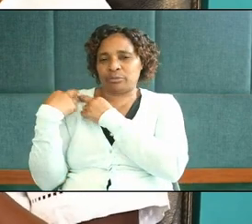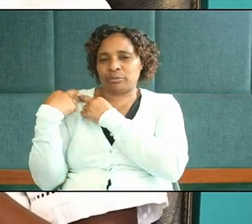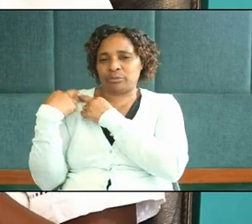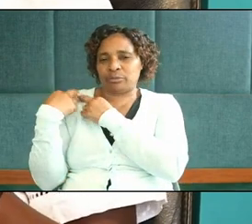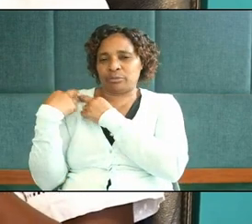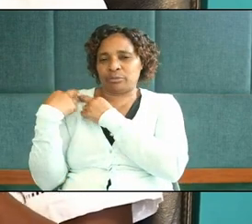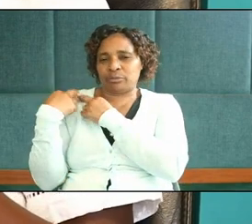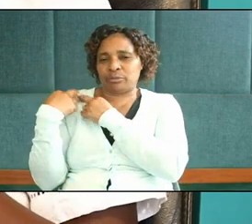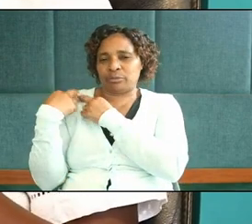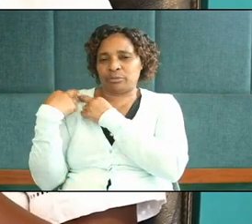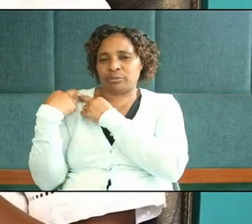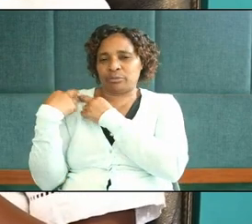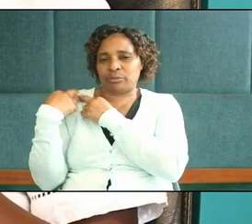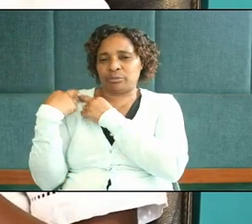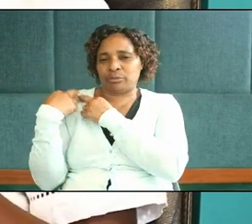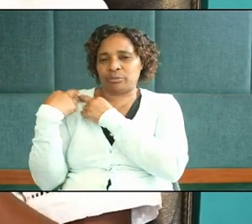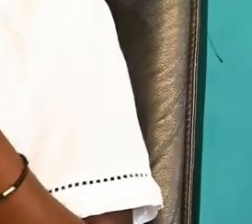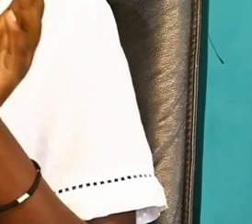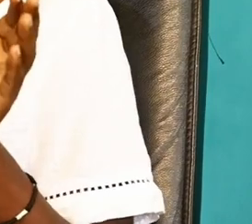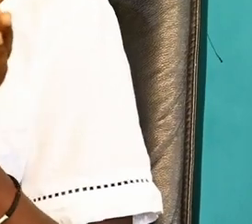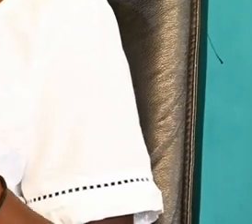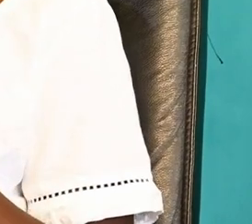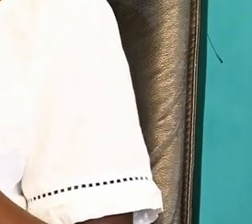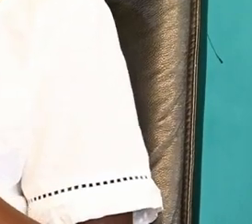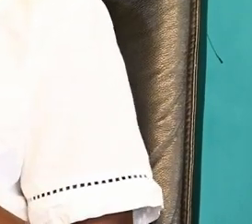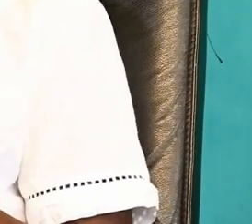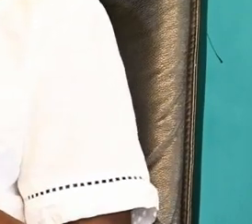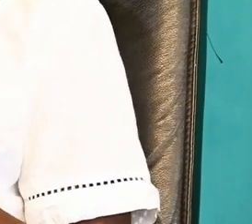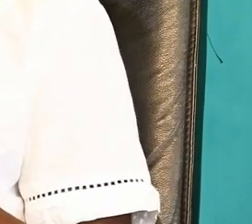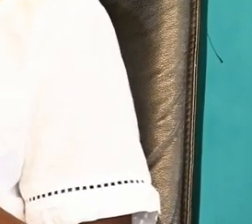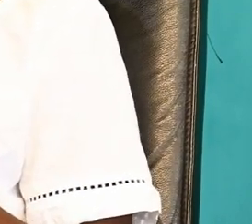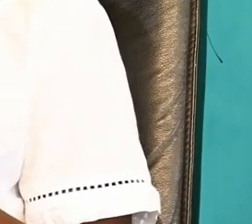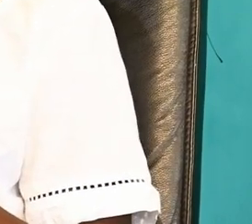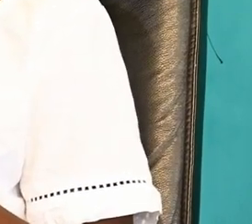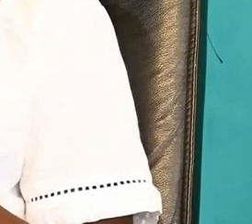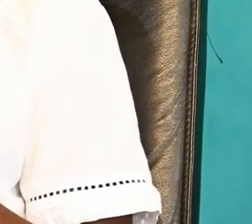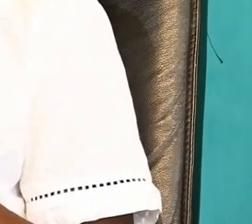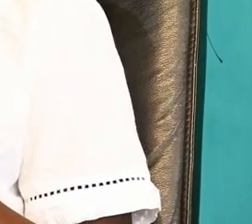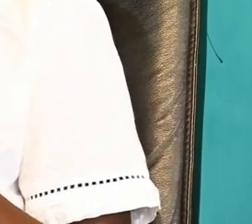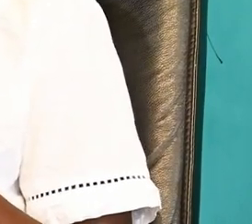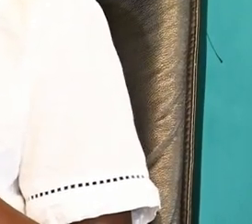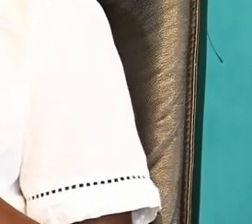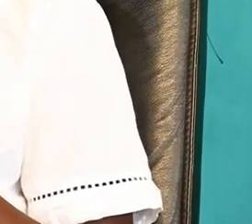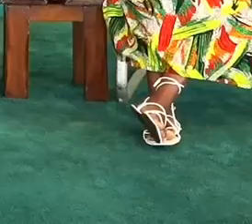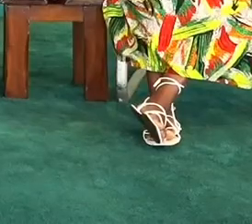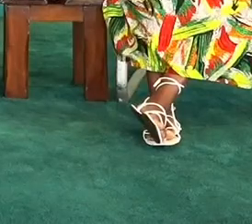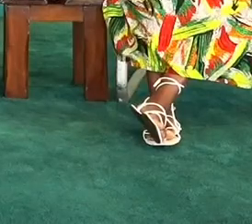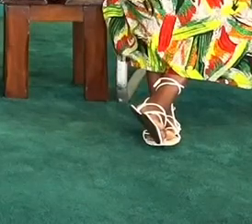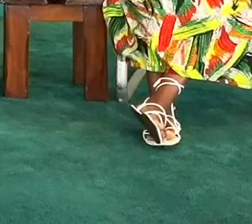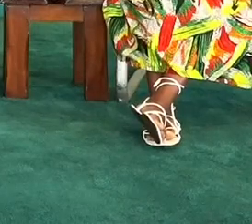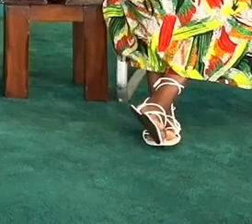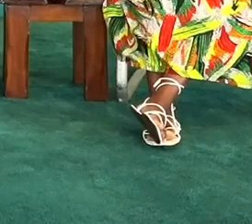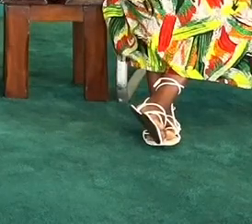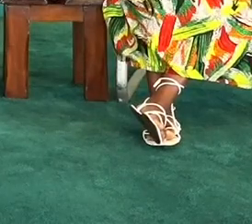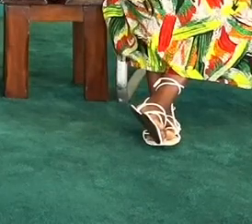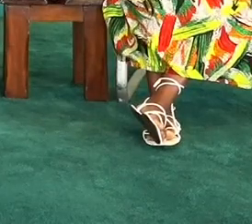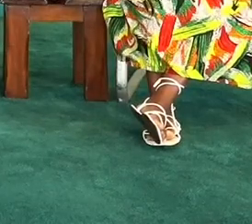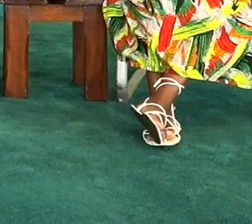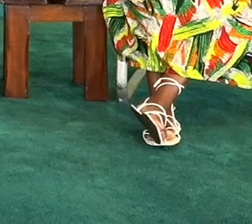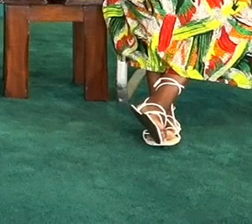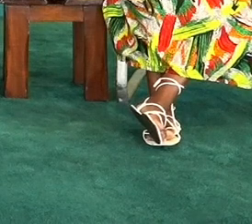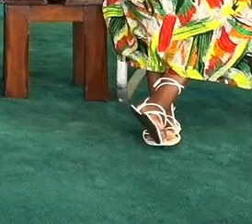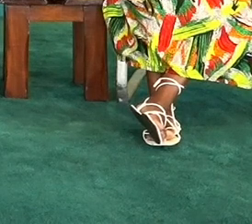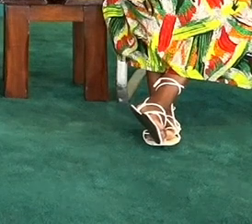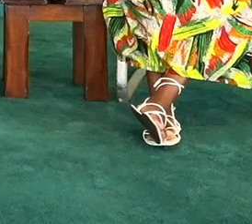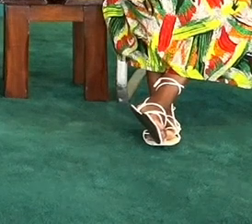your authority and abuse your power and do whatever it is that is pleasing in your sight? Thank you. So from